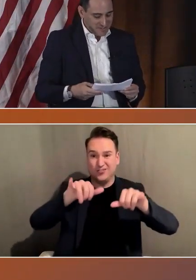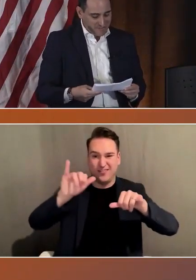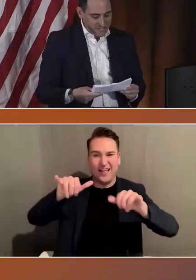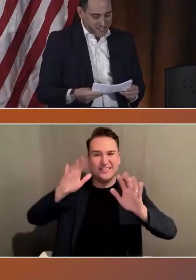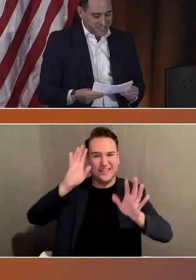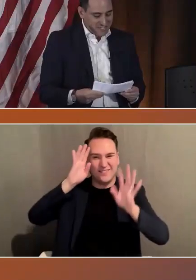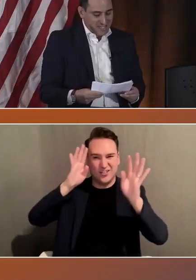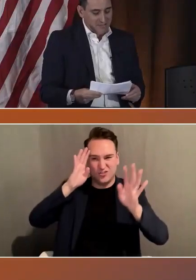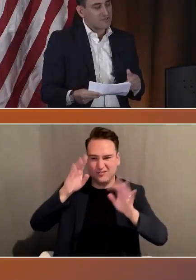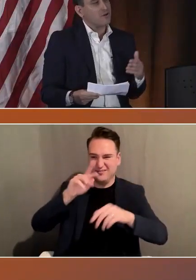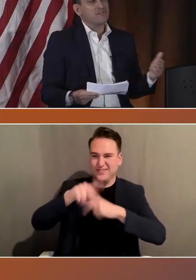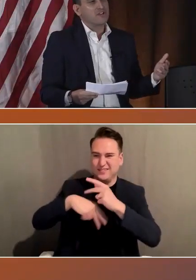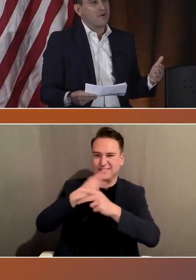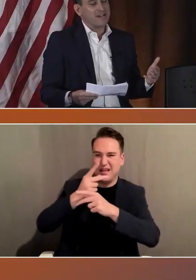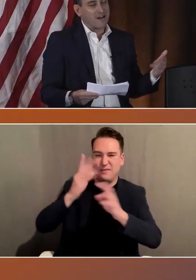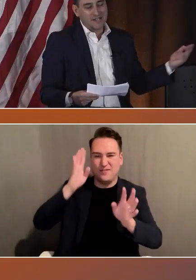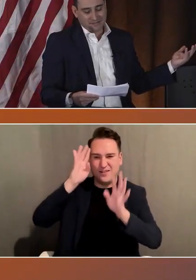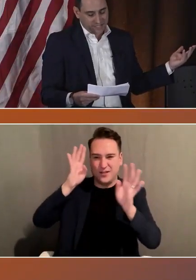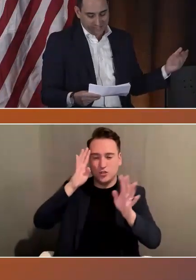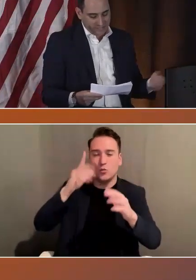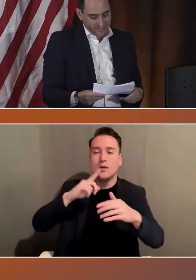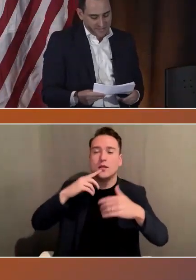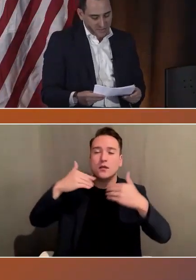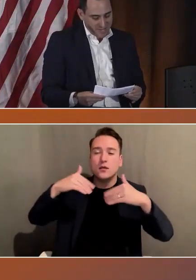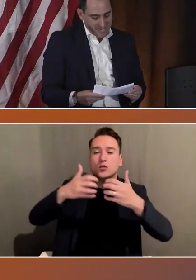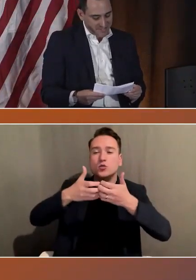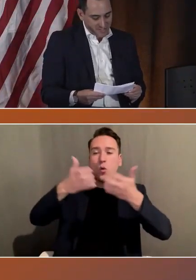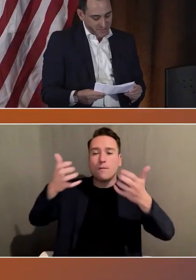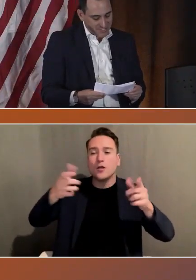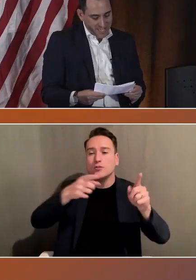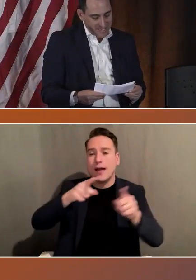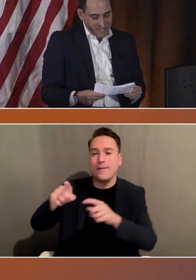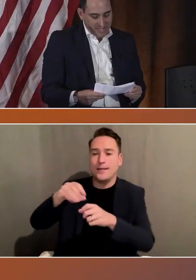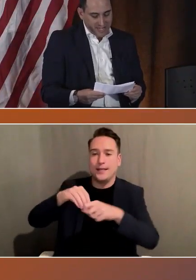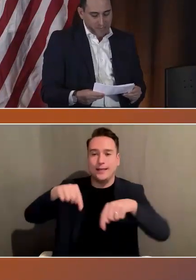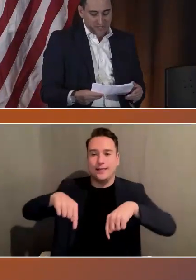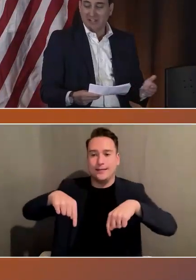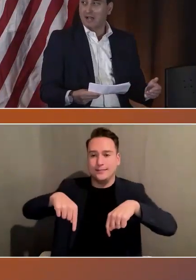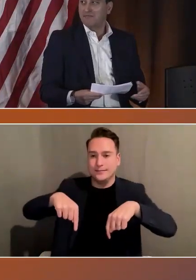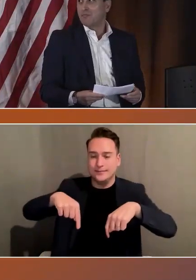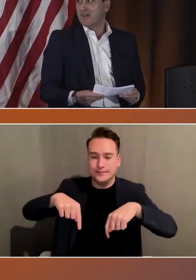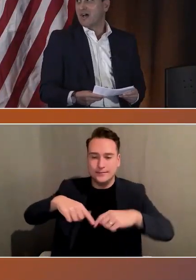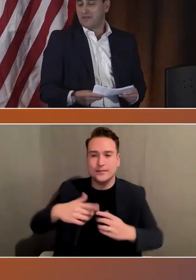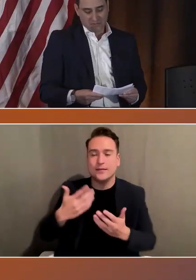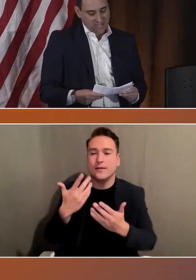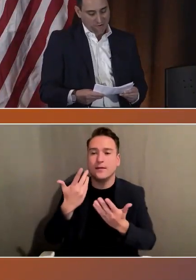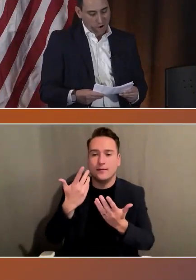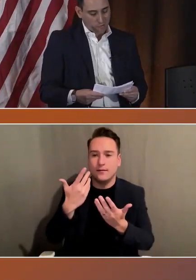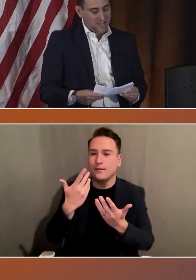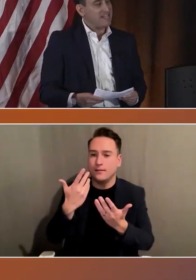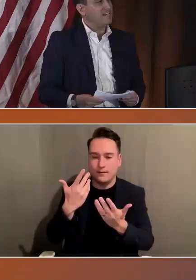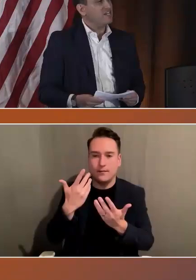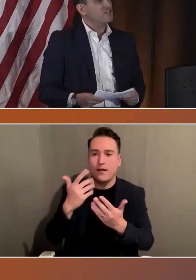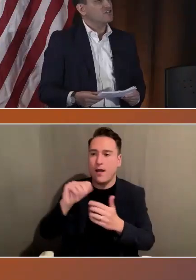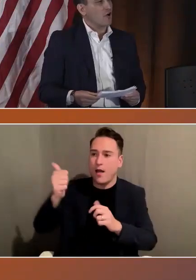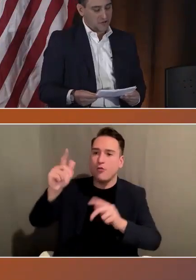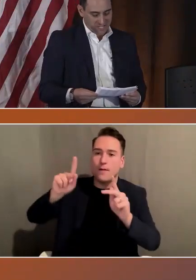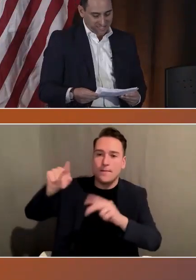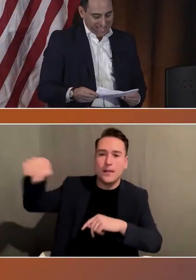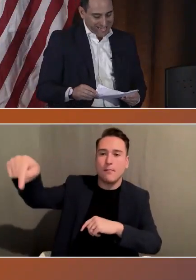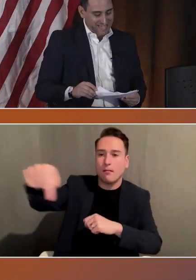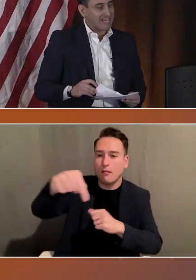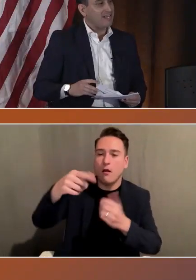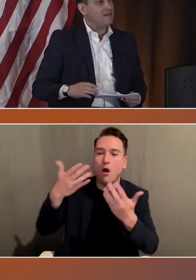of innovation. There's so much going on in this space, as was said, building up from what others have already